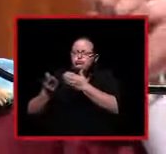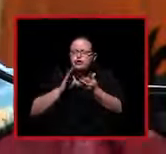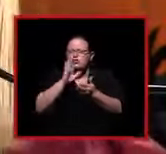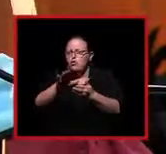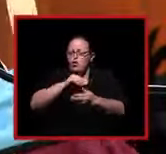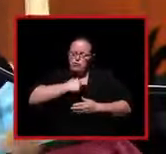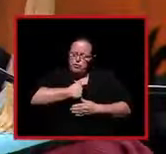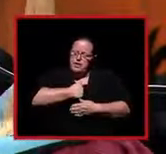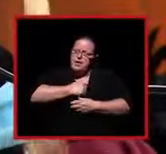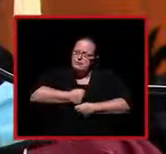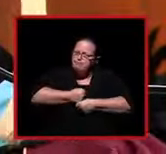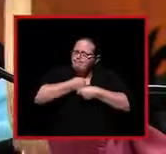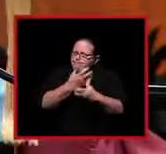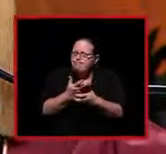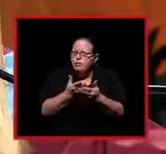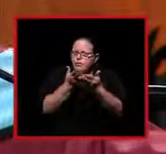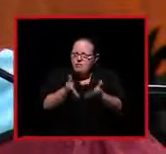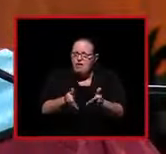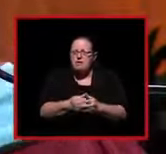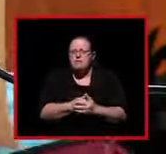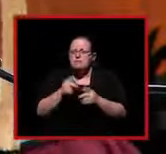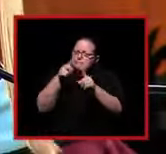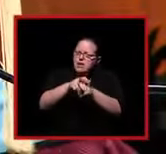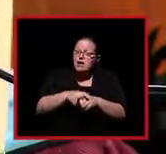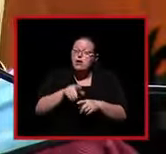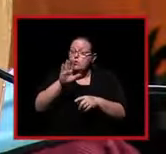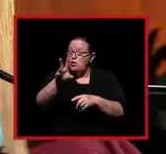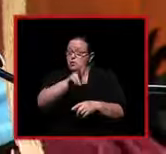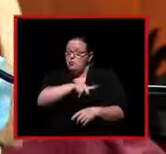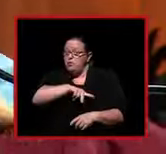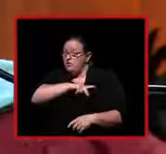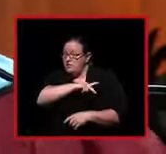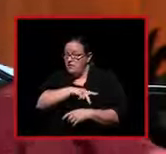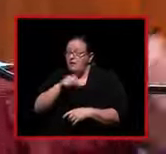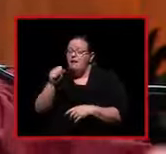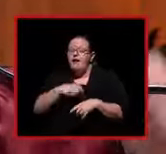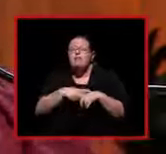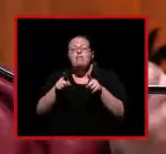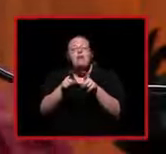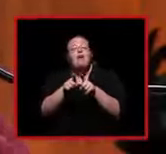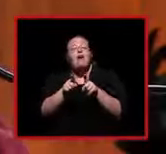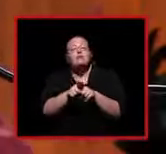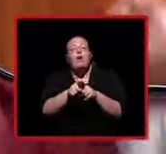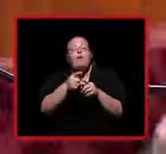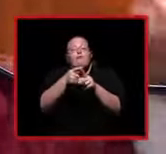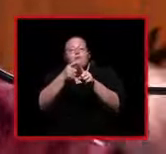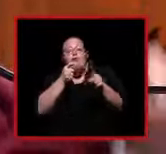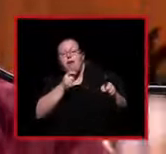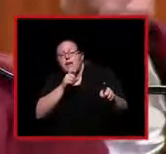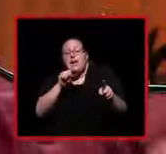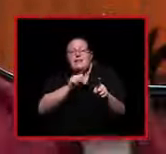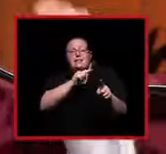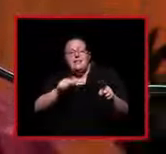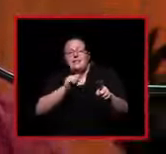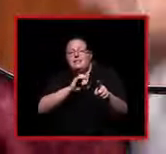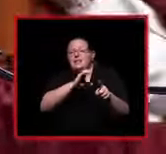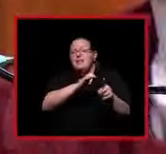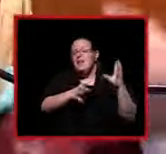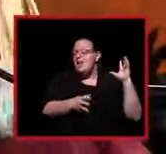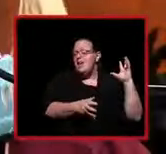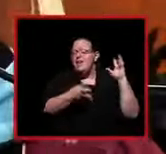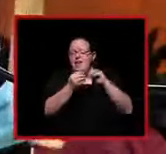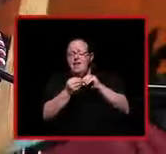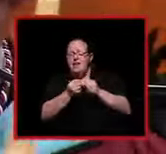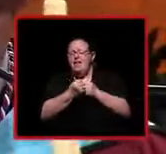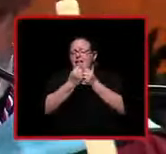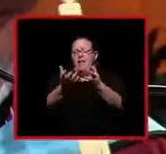personality to it. And not just your own personality, but we need you to bring the personality of STCC